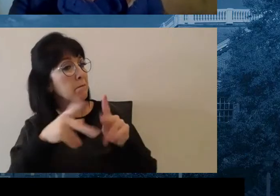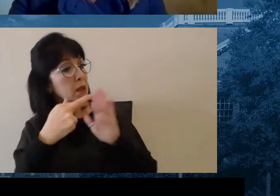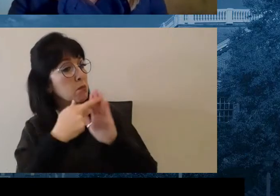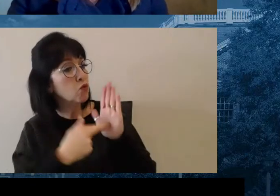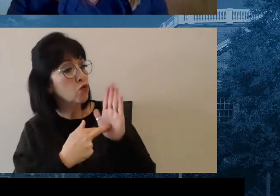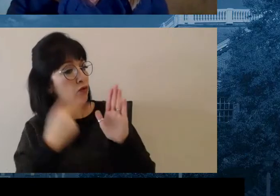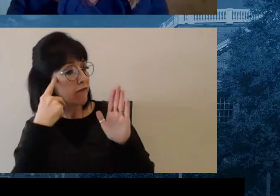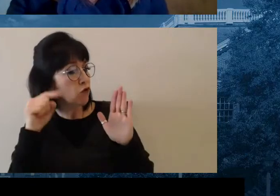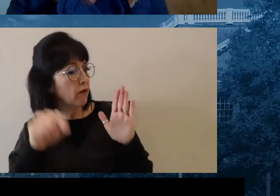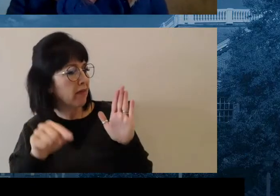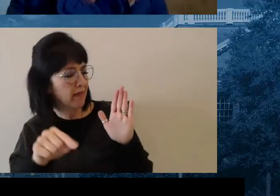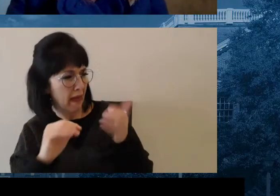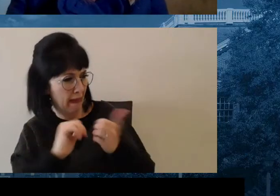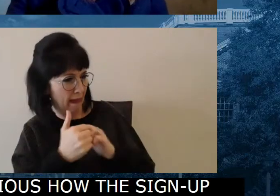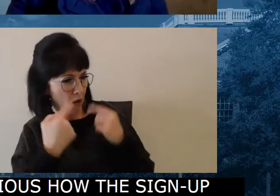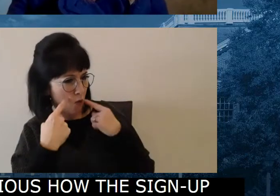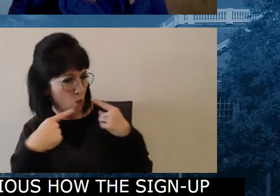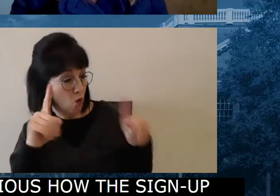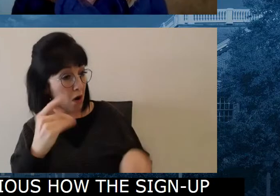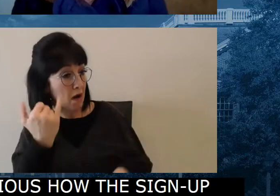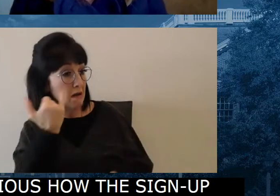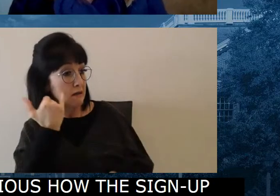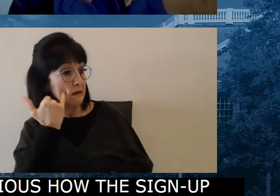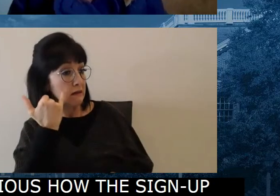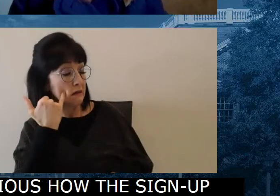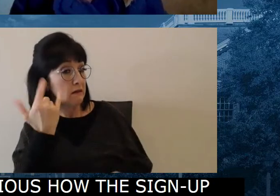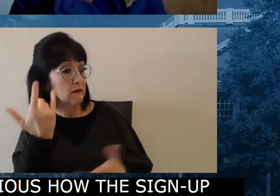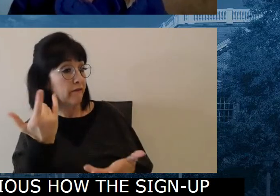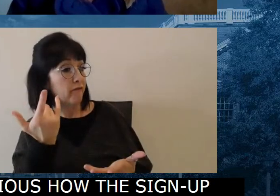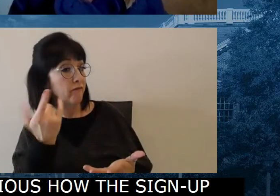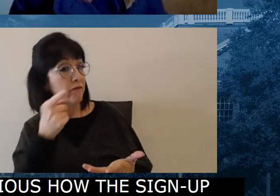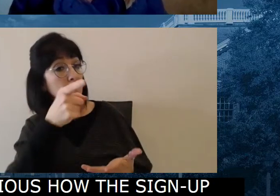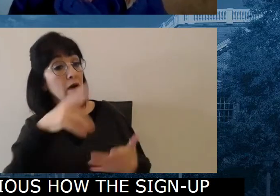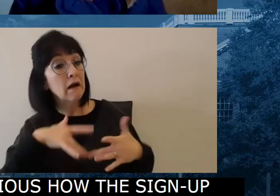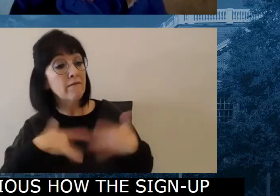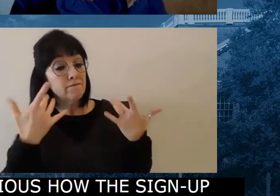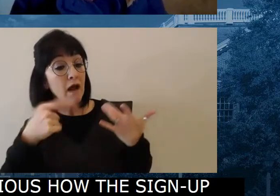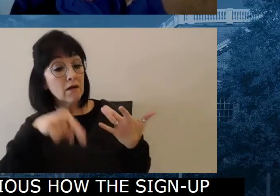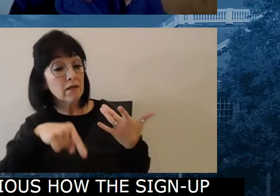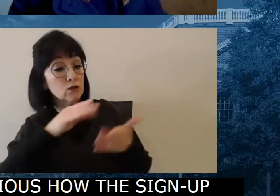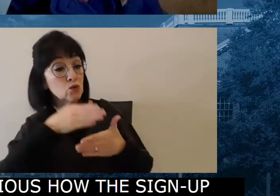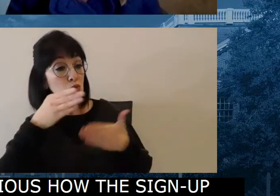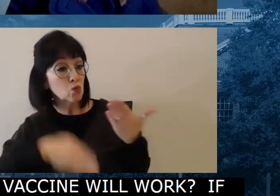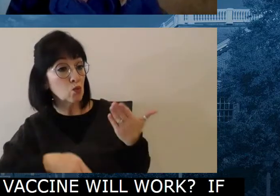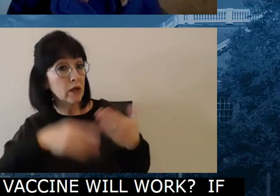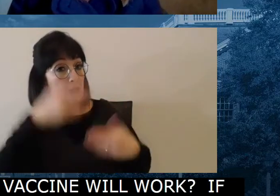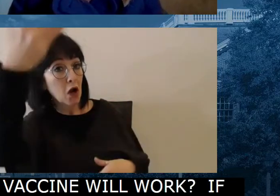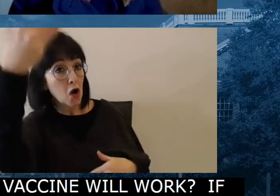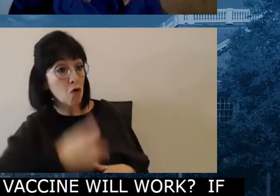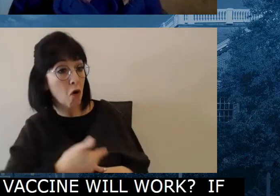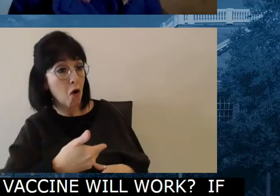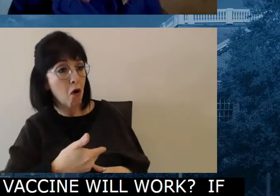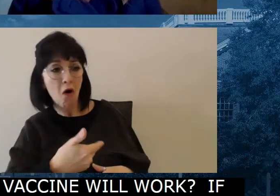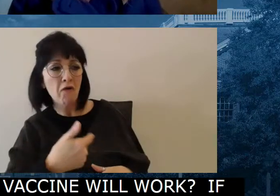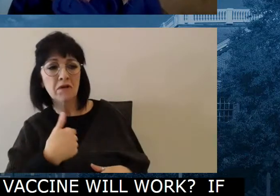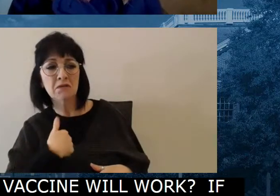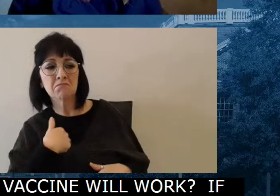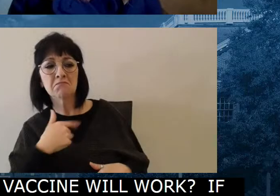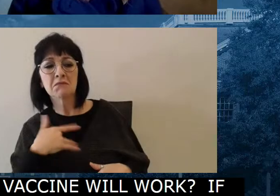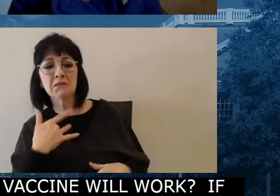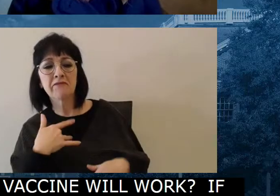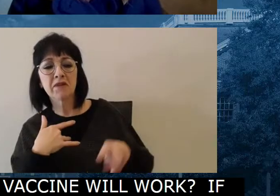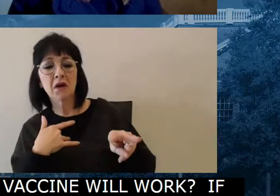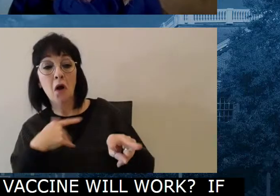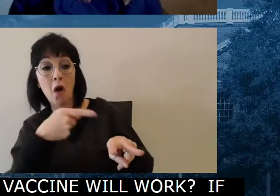I'm offered the vaccine, let's say for one of those events this weekend, but in my head, I think I'd rather have the Pfizer or